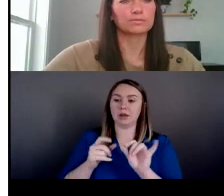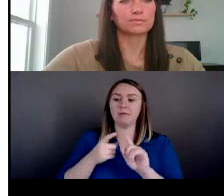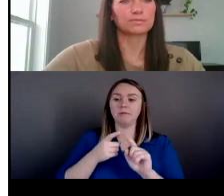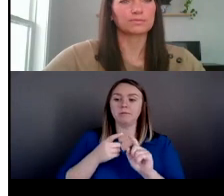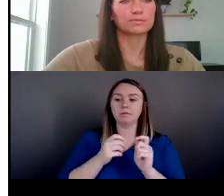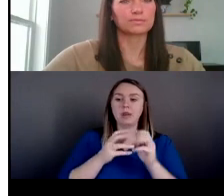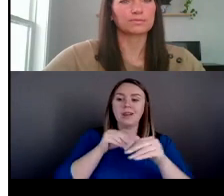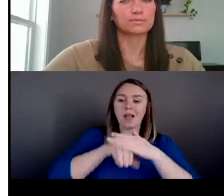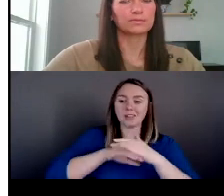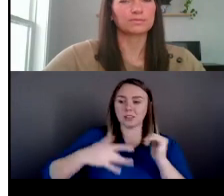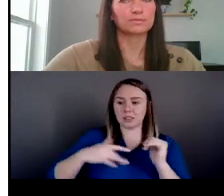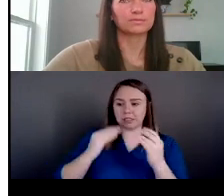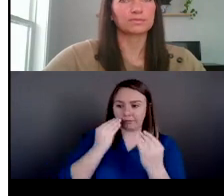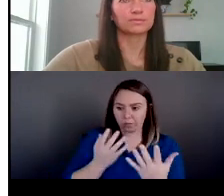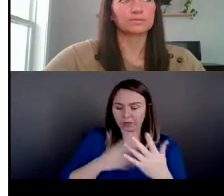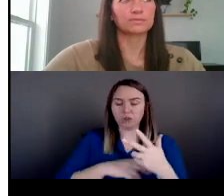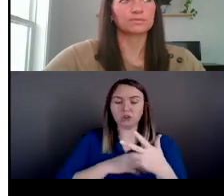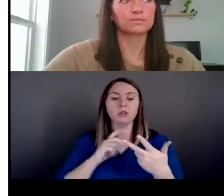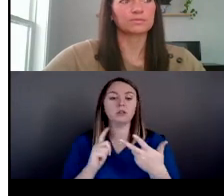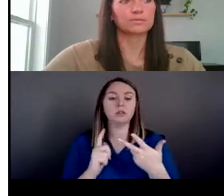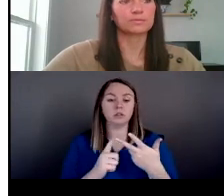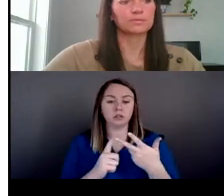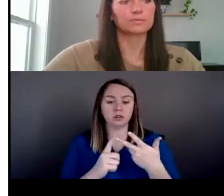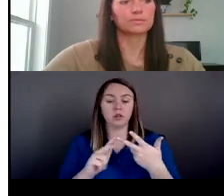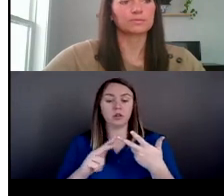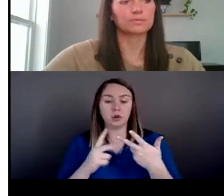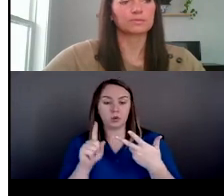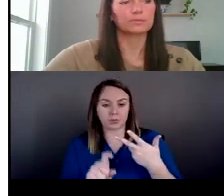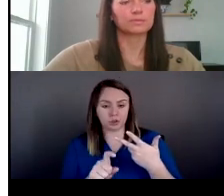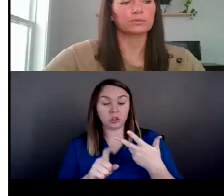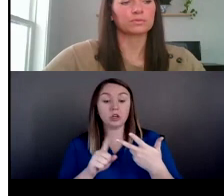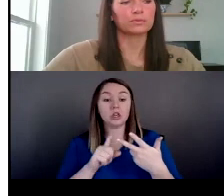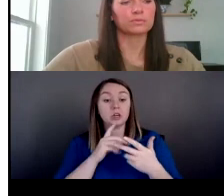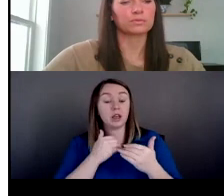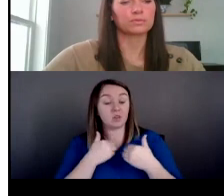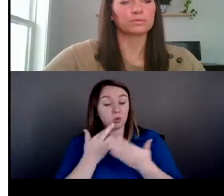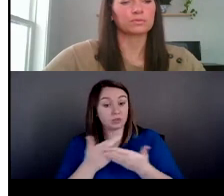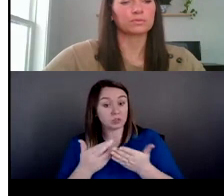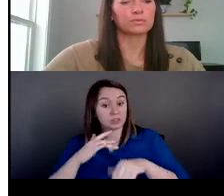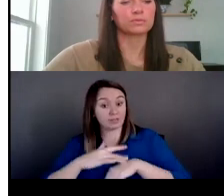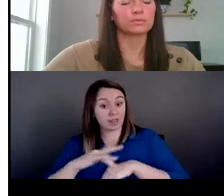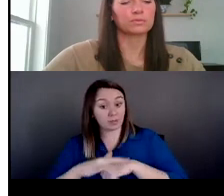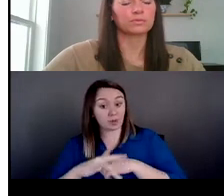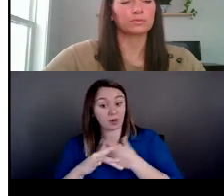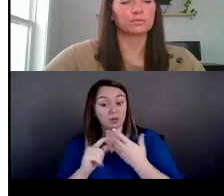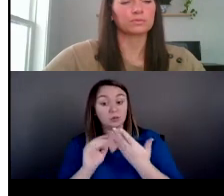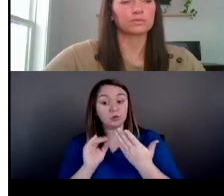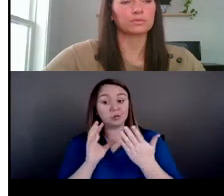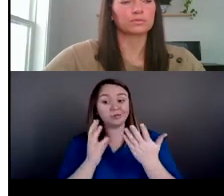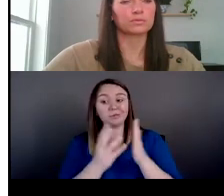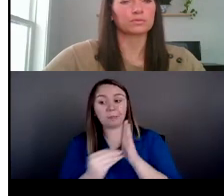question, are there resources, I'm assuming, are there resources available to get copies of missing, like the missing